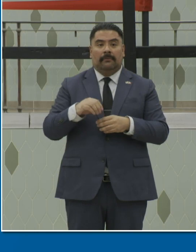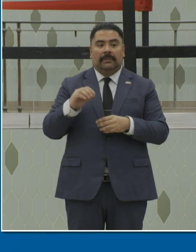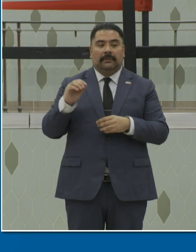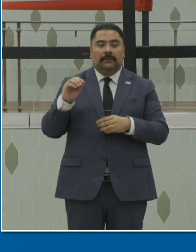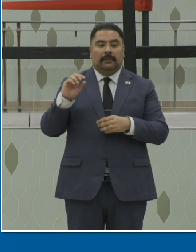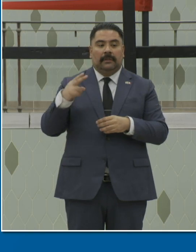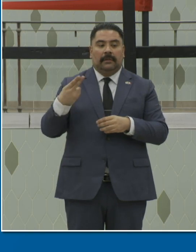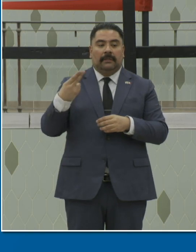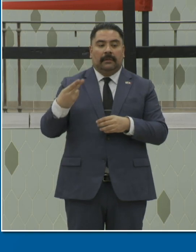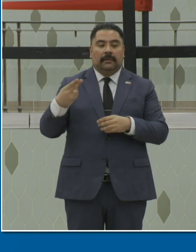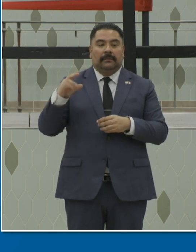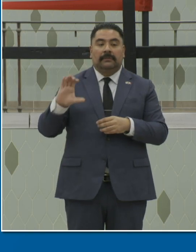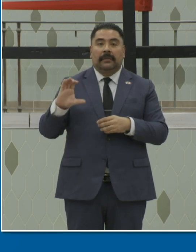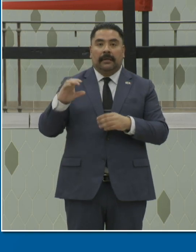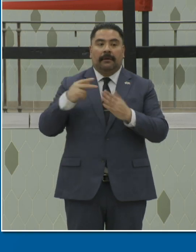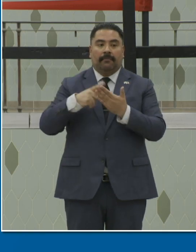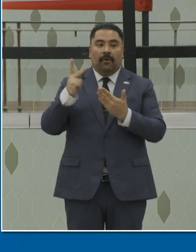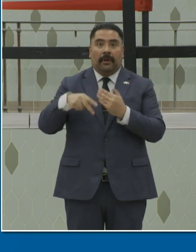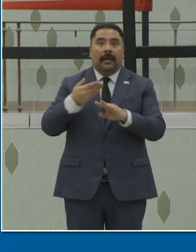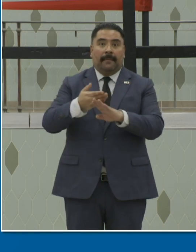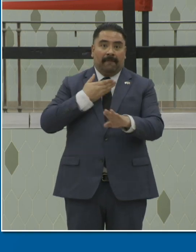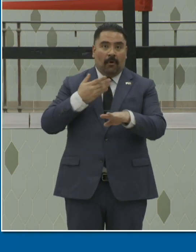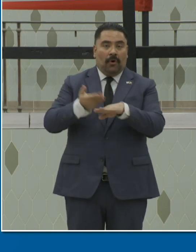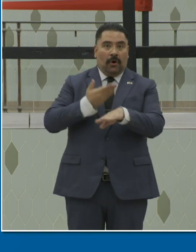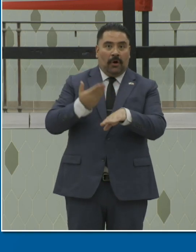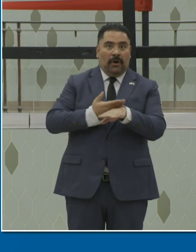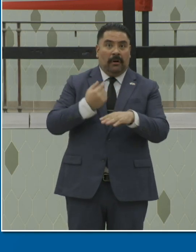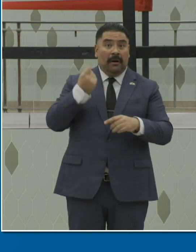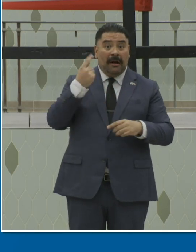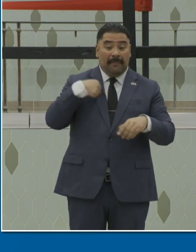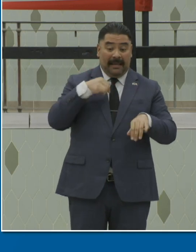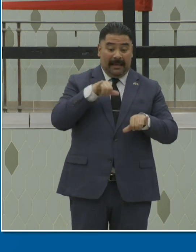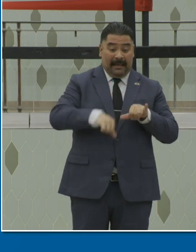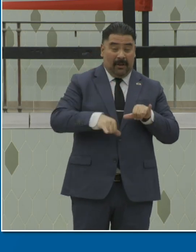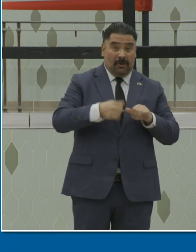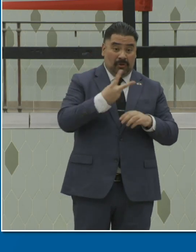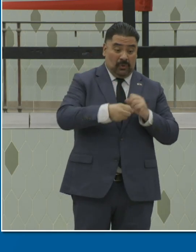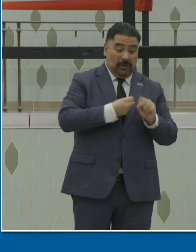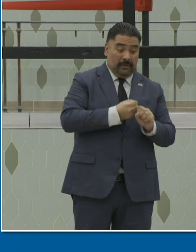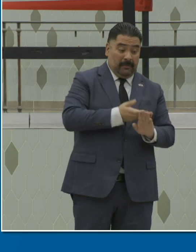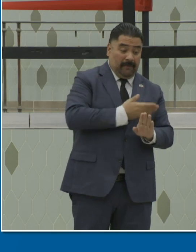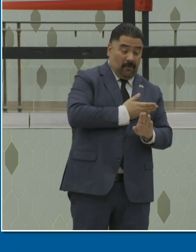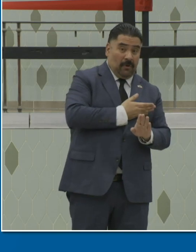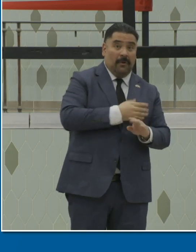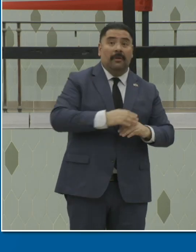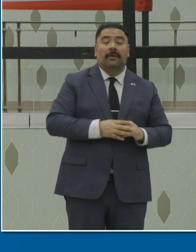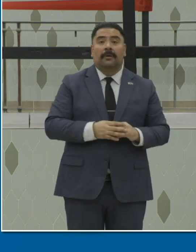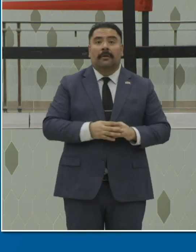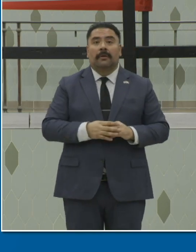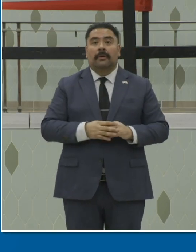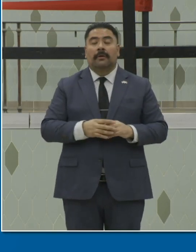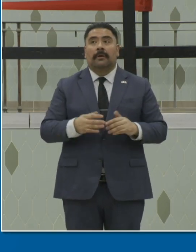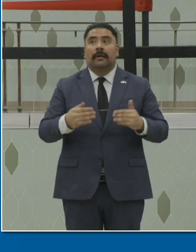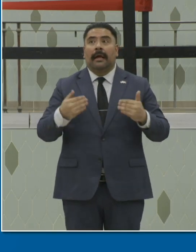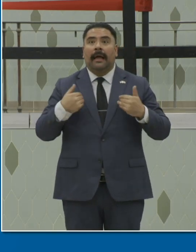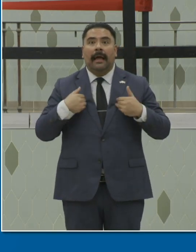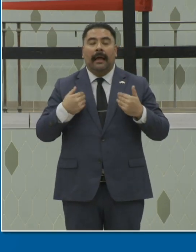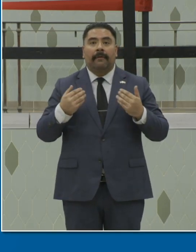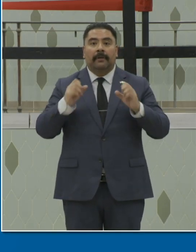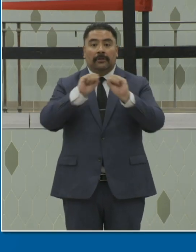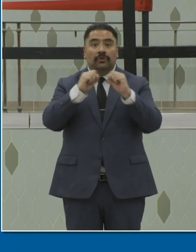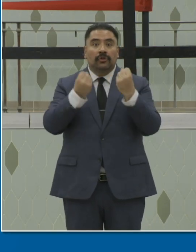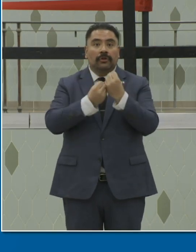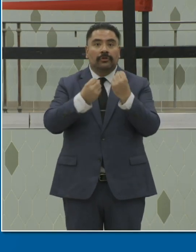program since before the renovation, because I was here for 2 years, then having, you know,